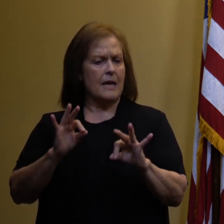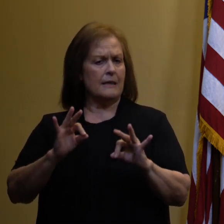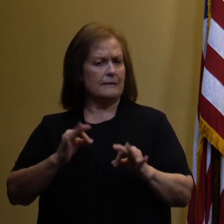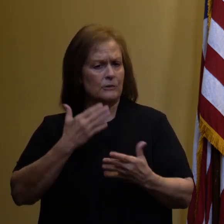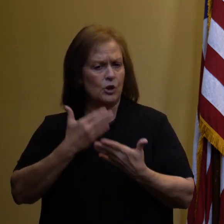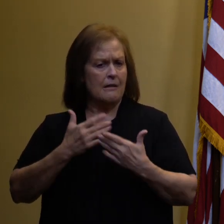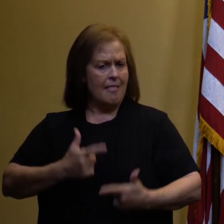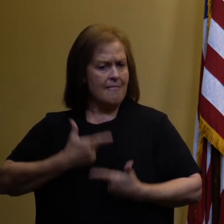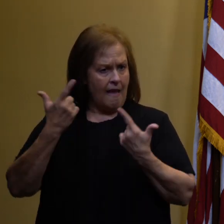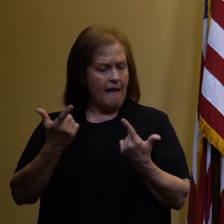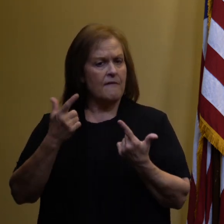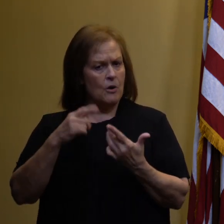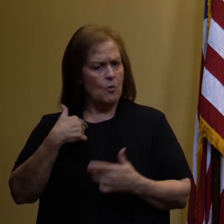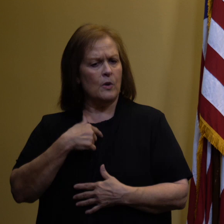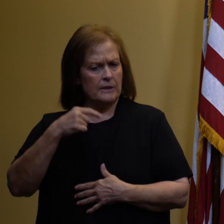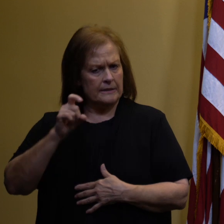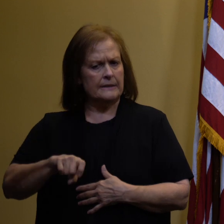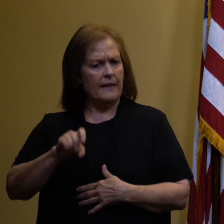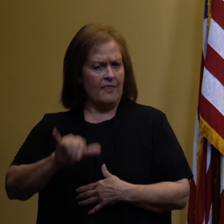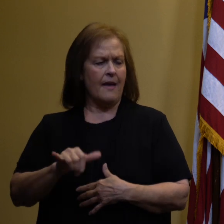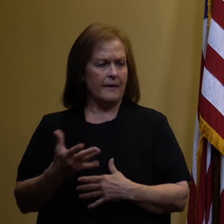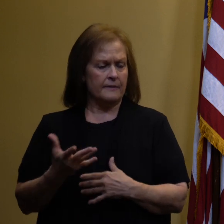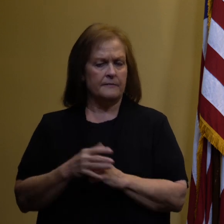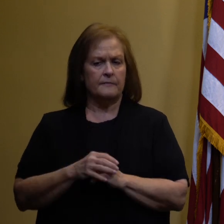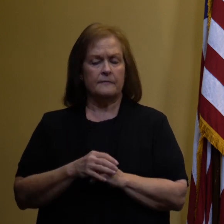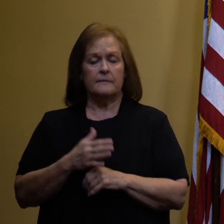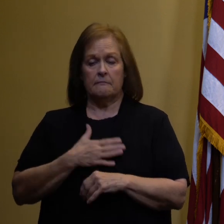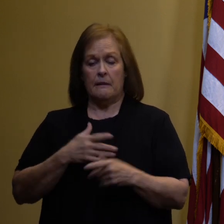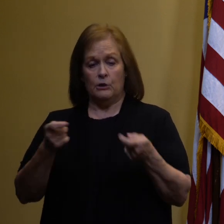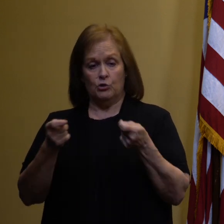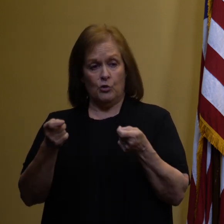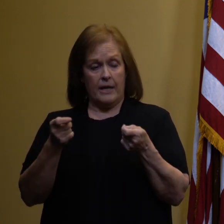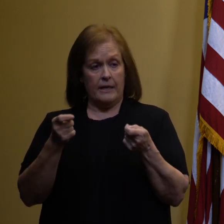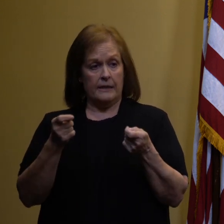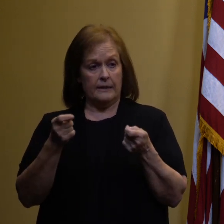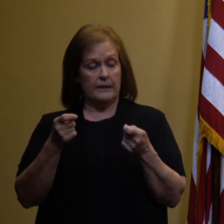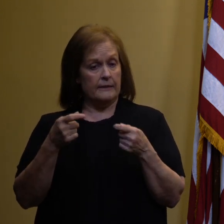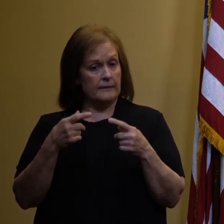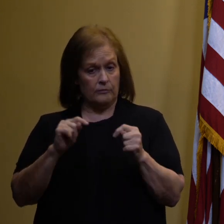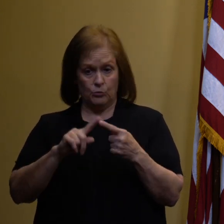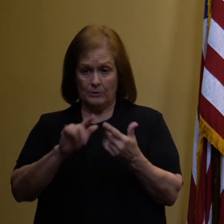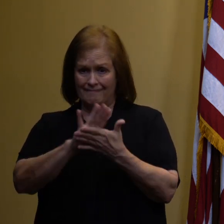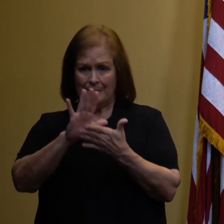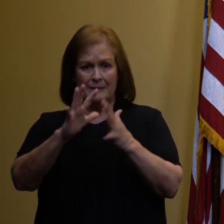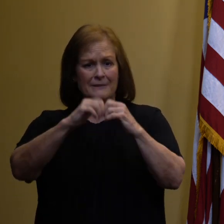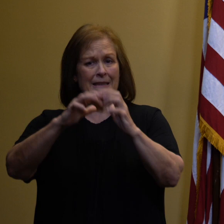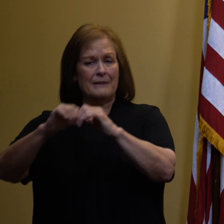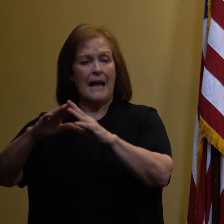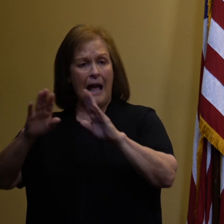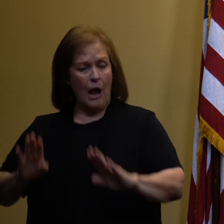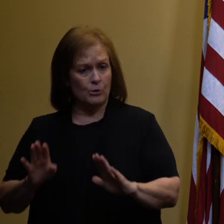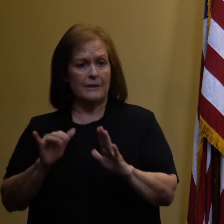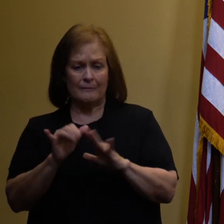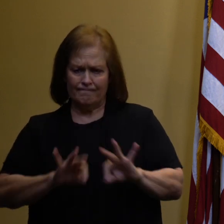life, and clearly we all deserve this. My administration has placed removing blight, as I mentioned, just front and